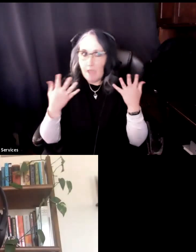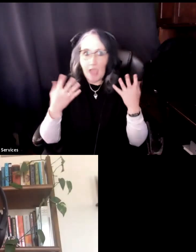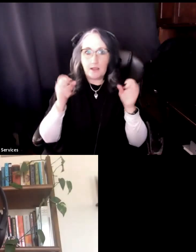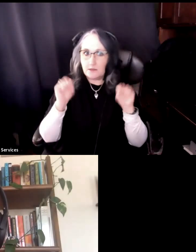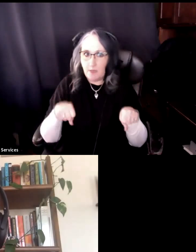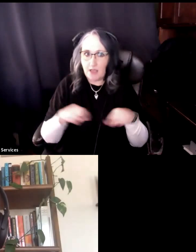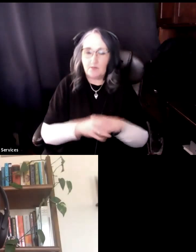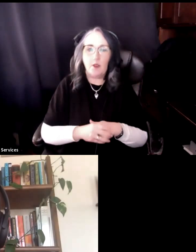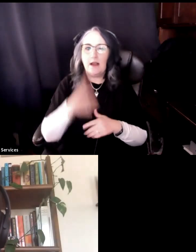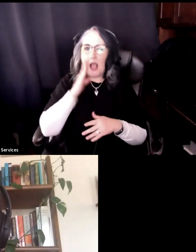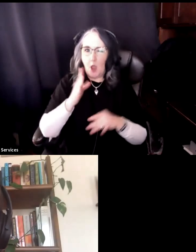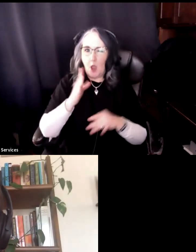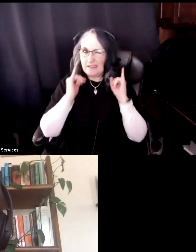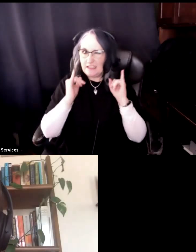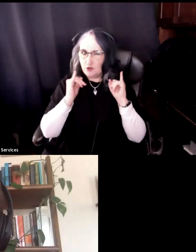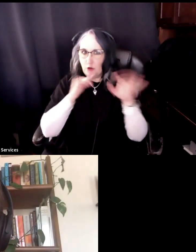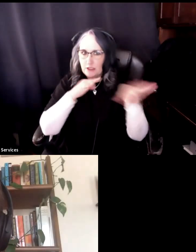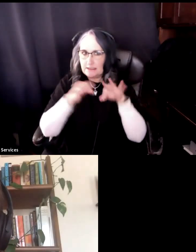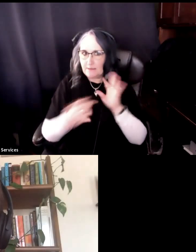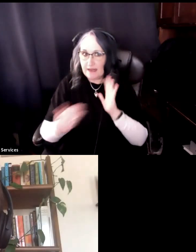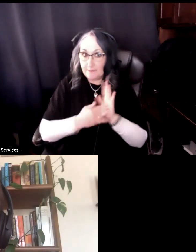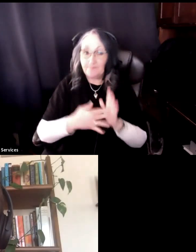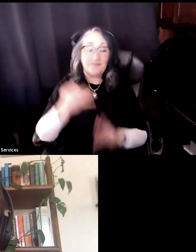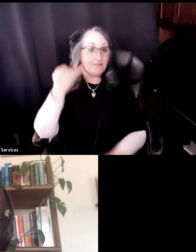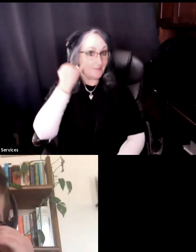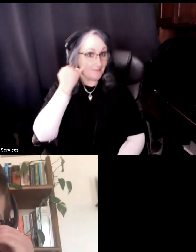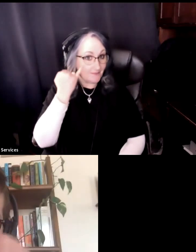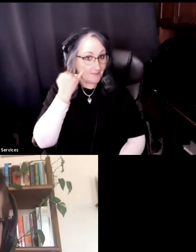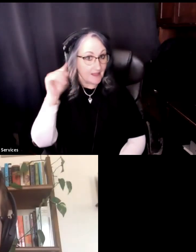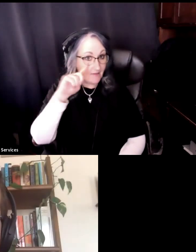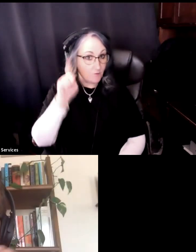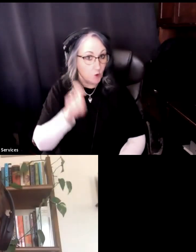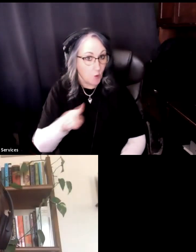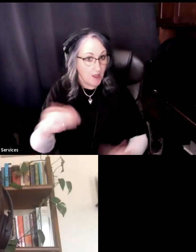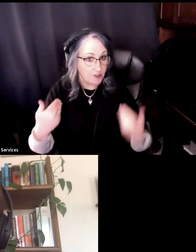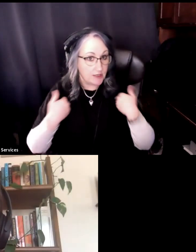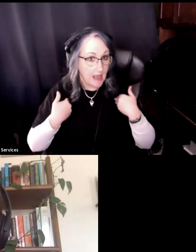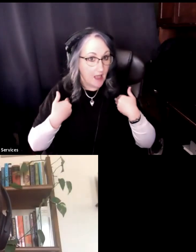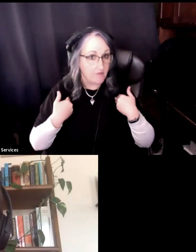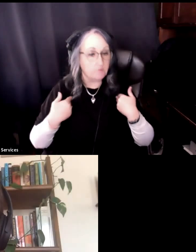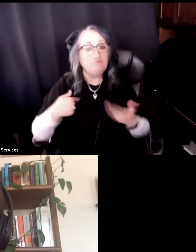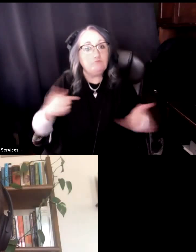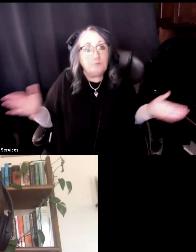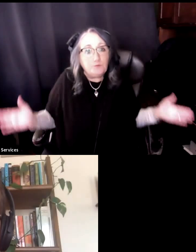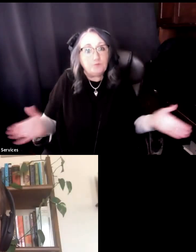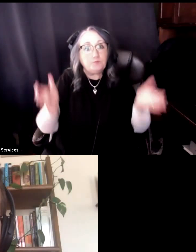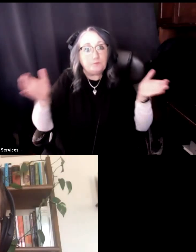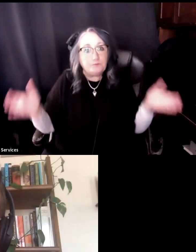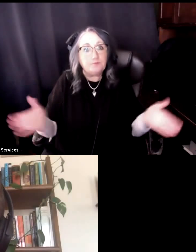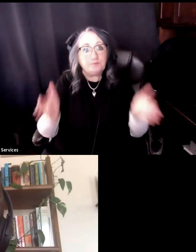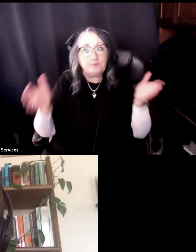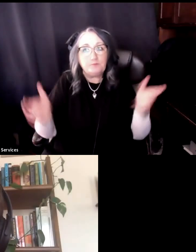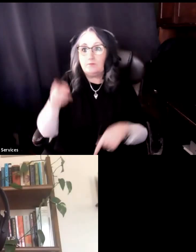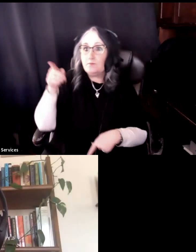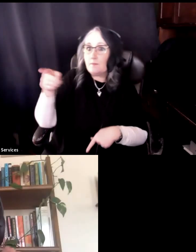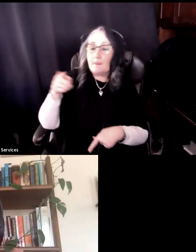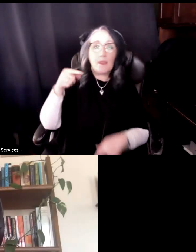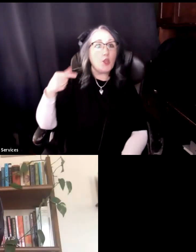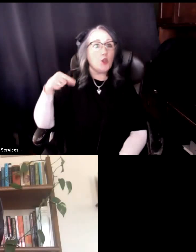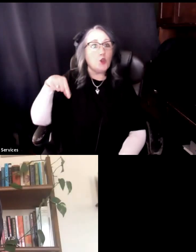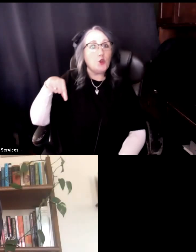instructions once more. So if you have a question, I encourage you to either please insert it into the Q&A